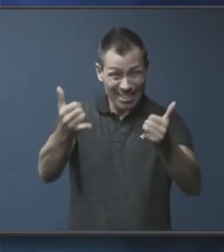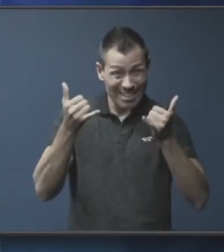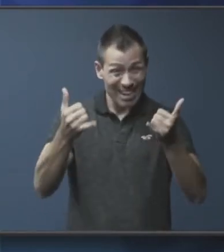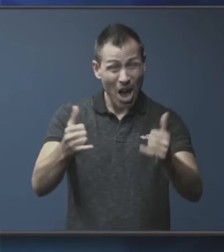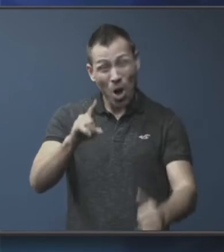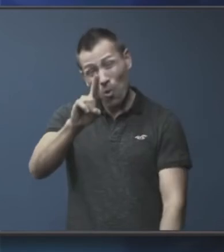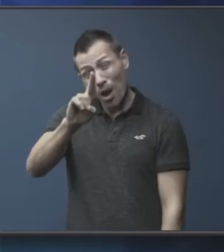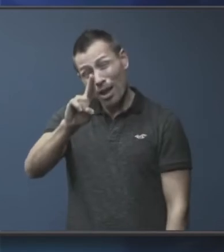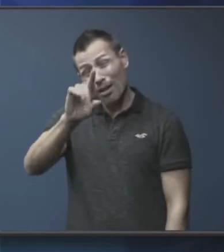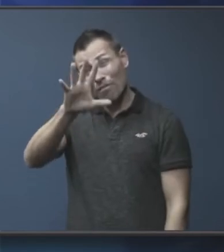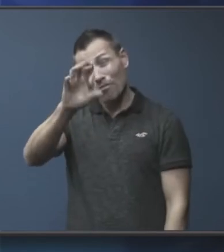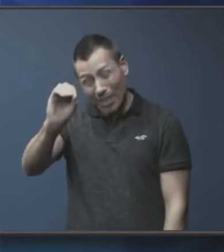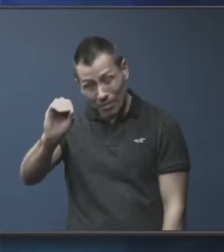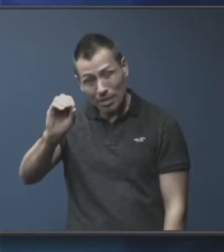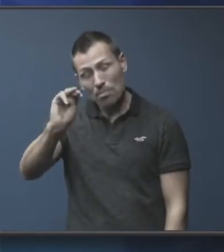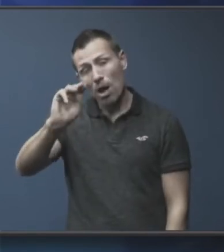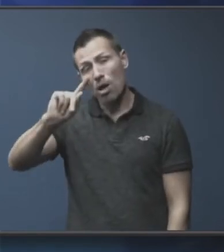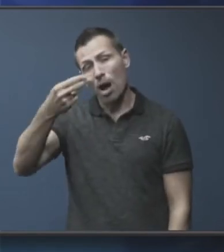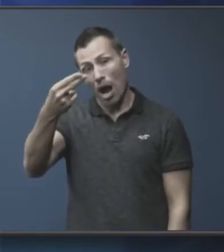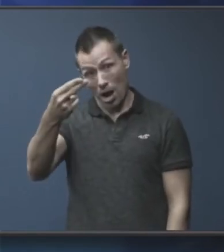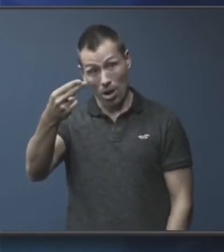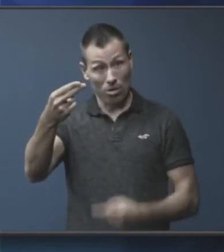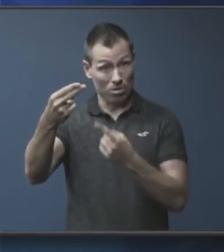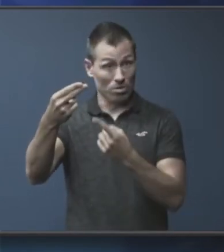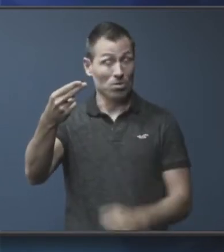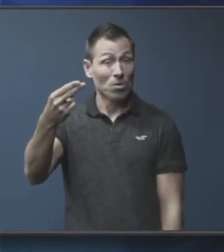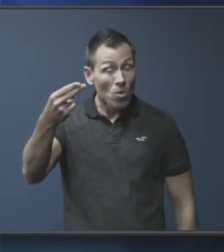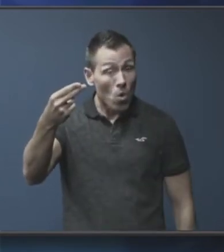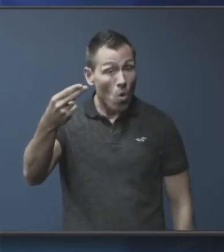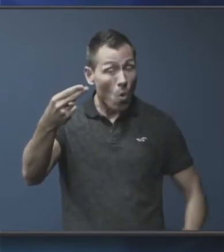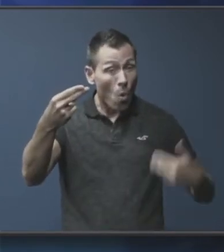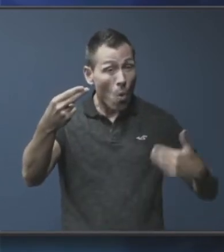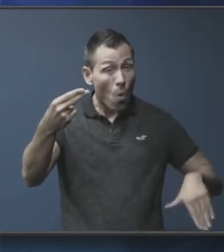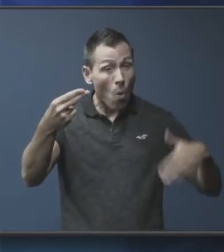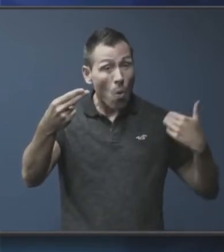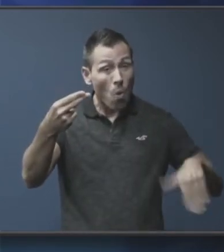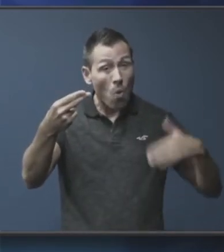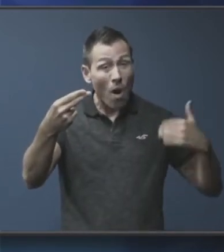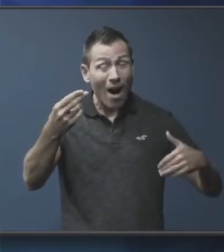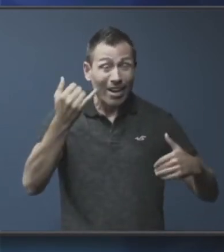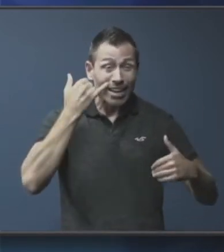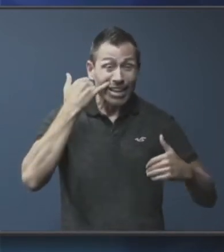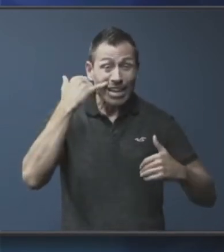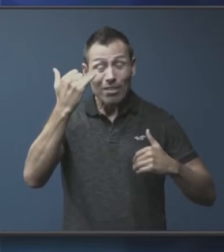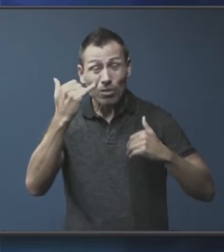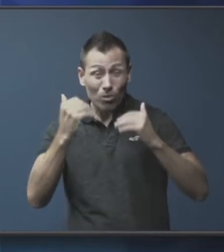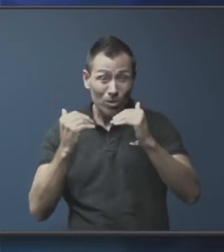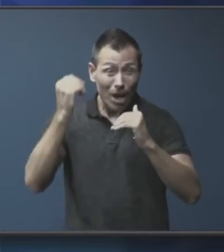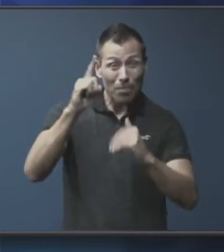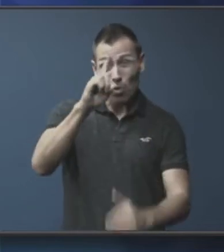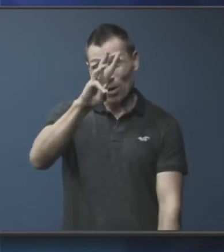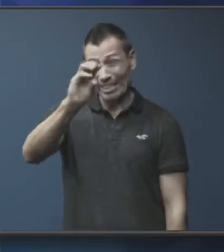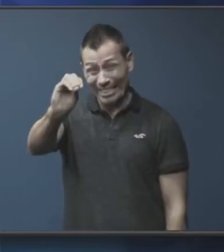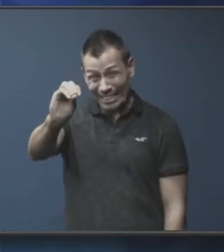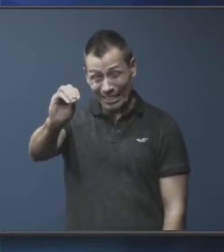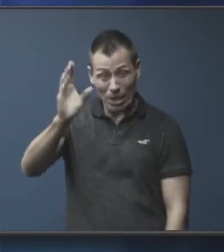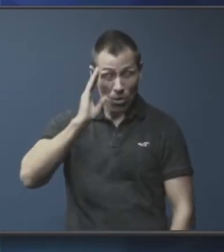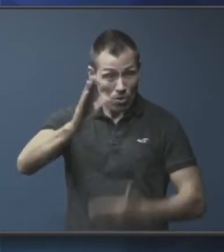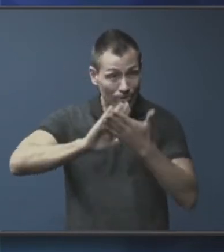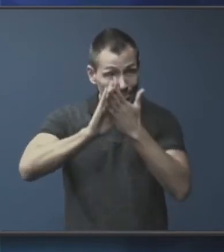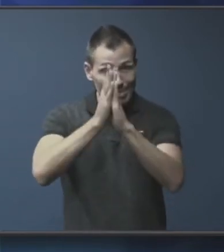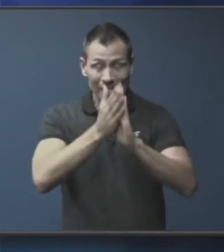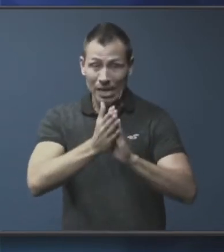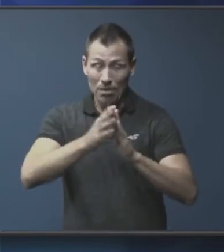only 5-6 miles away from being a Category 5. The storm could be the most intense storm